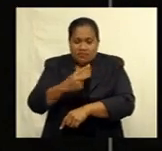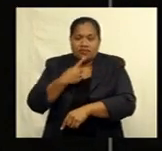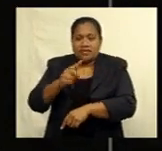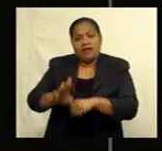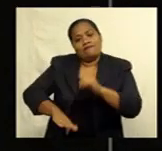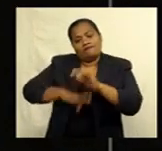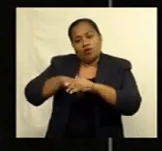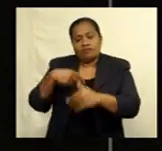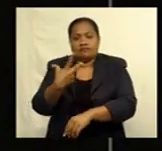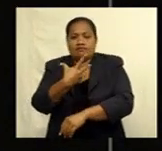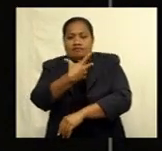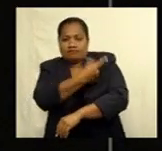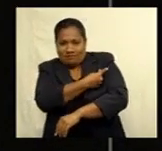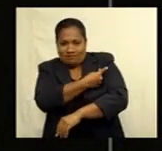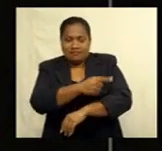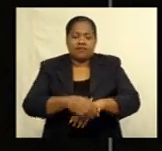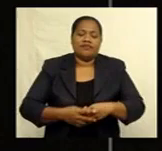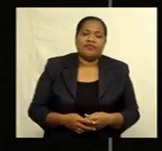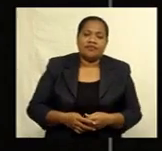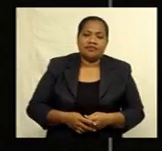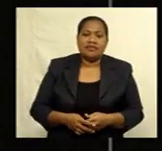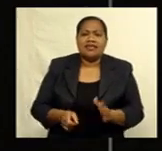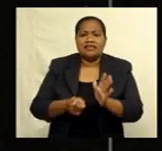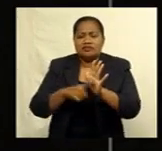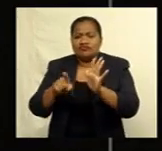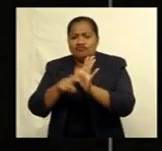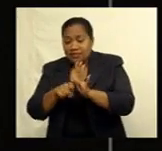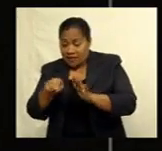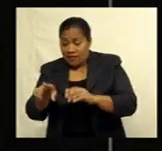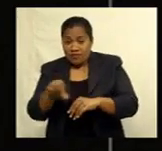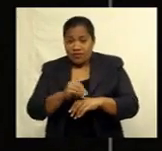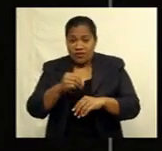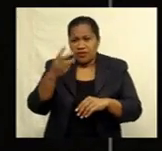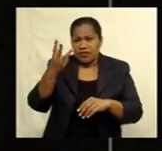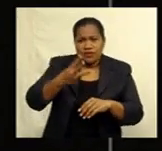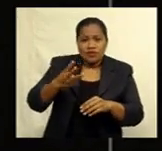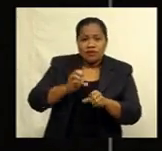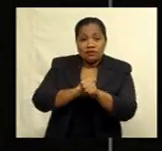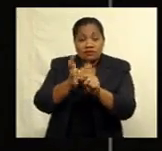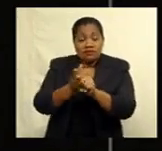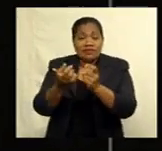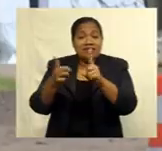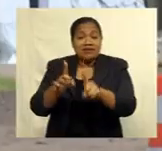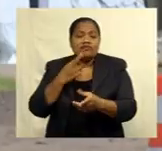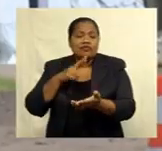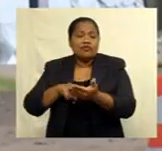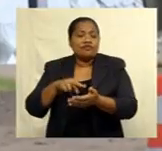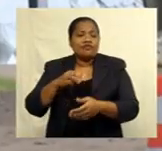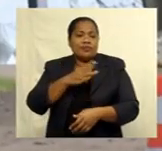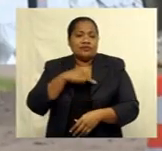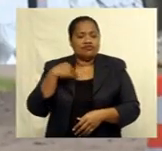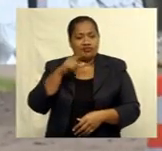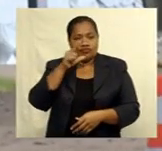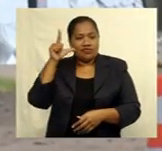Rees reports the 3 people were among the 13 COVID deaths reported by the ministry yesterday.